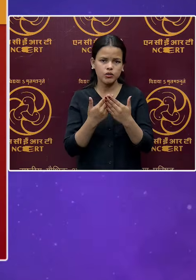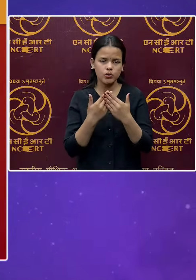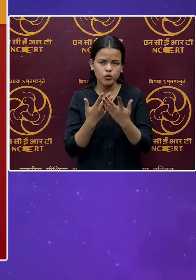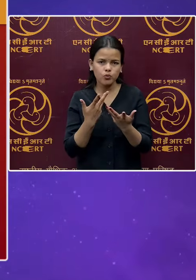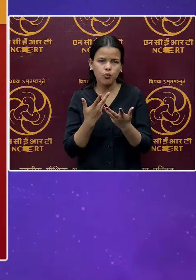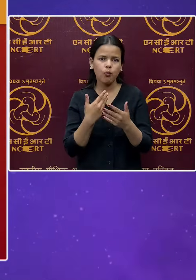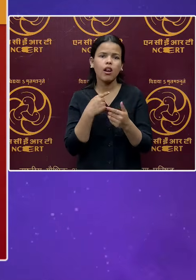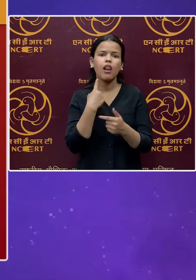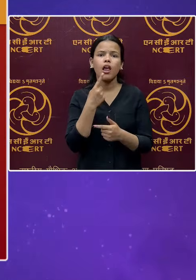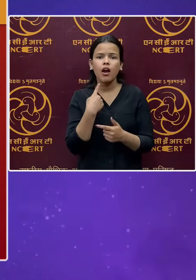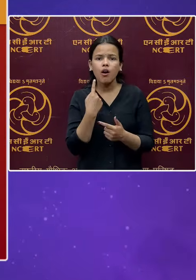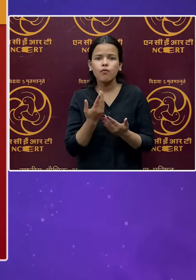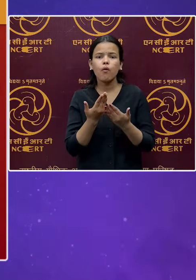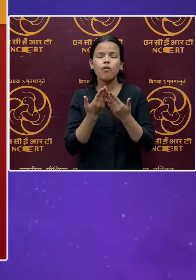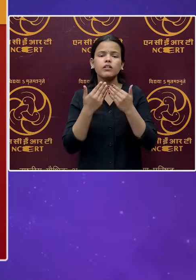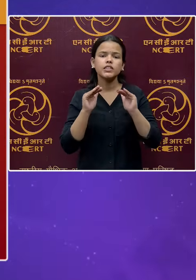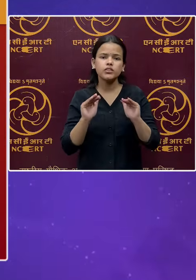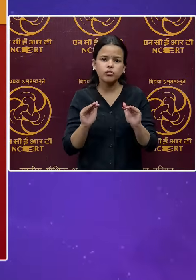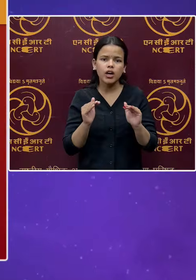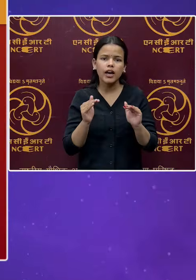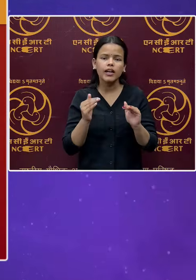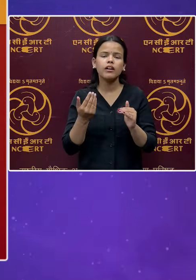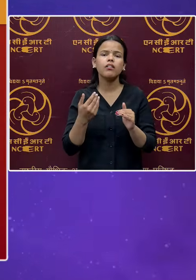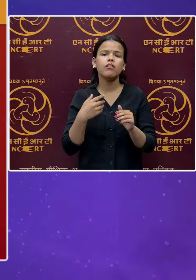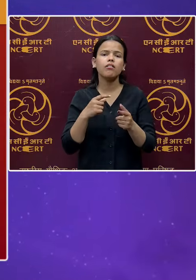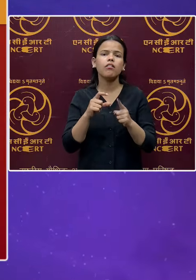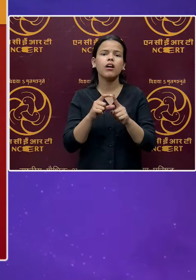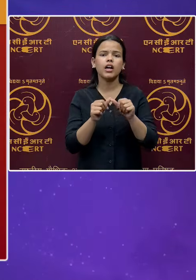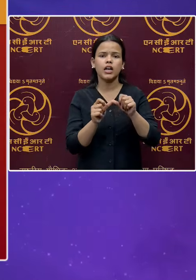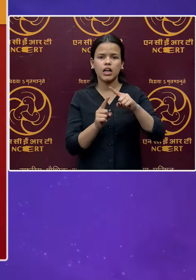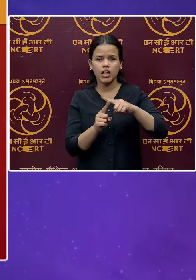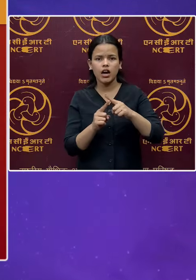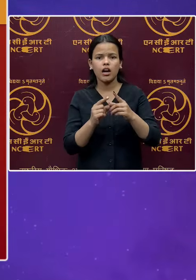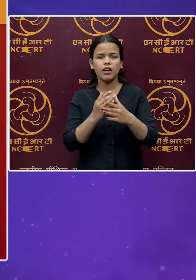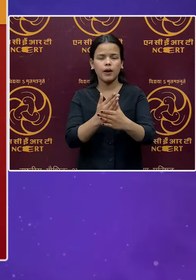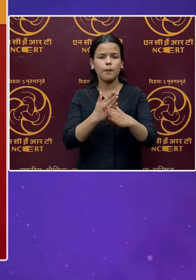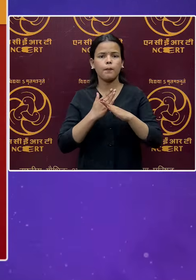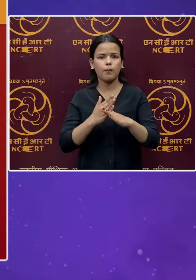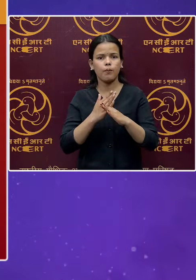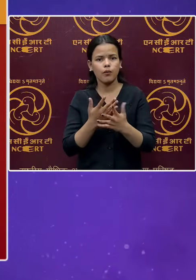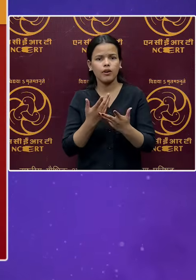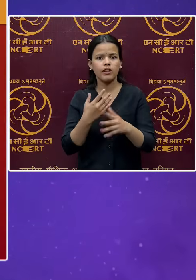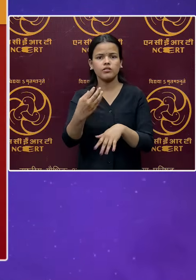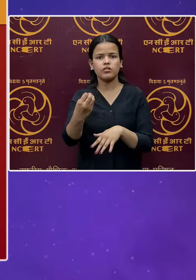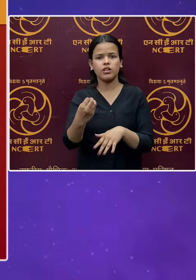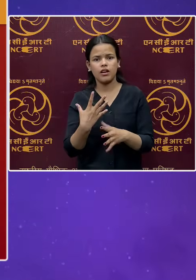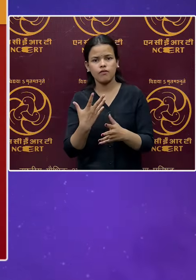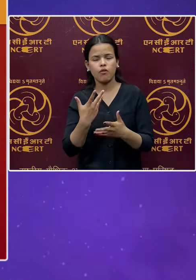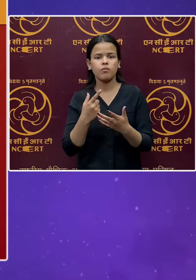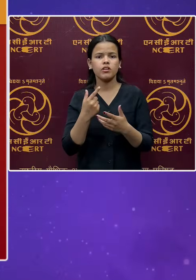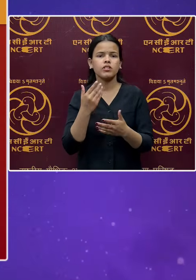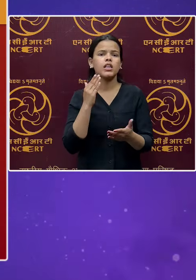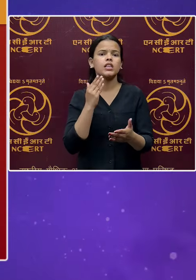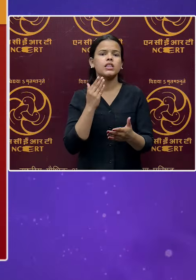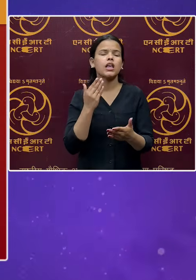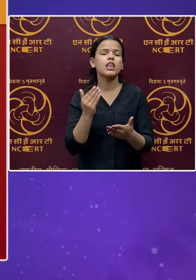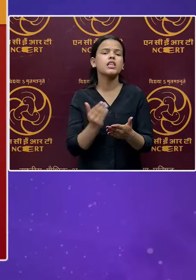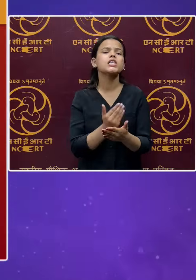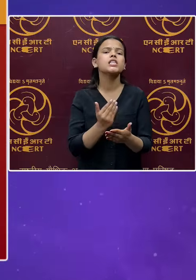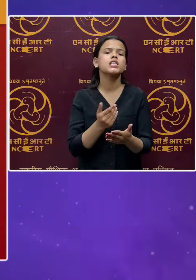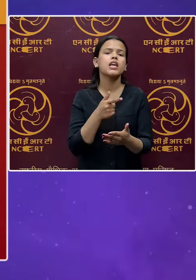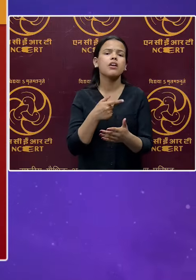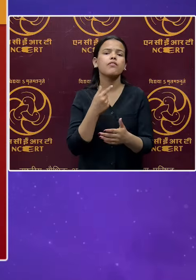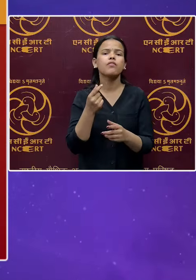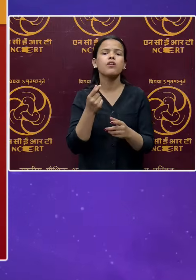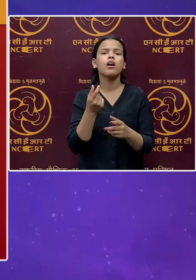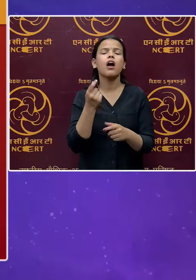so child data protection, security of the personal information, safe login practices using institutional IDs,